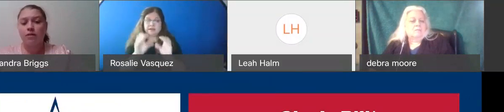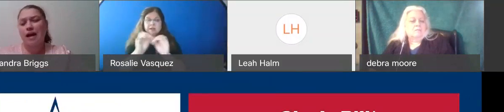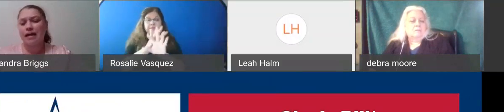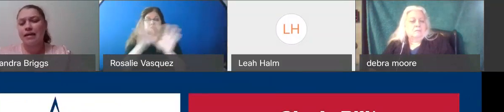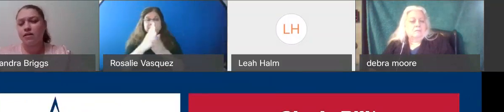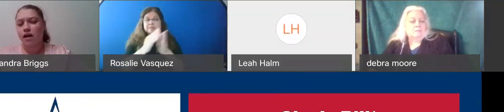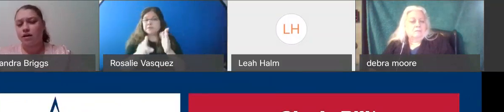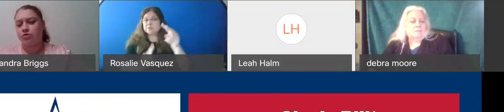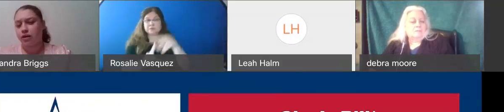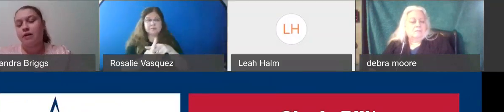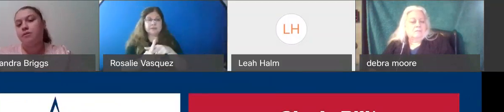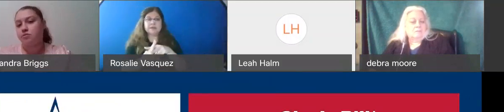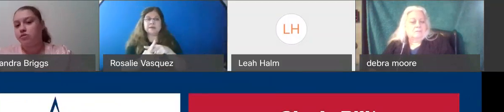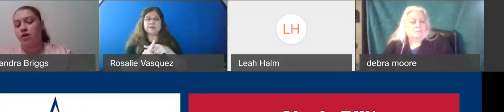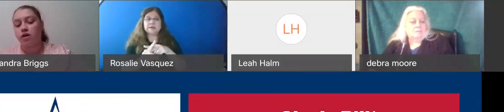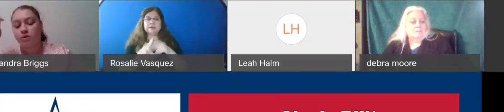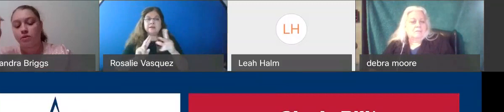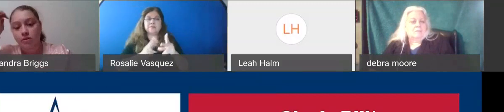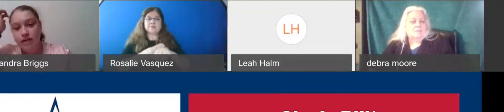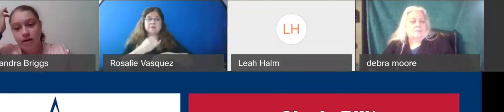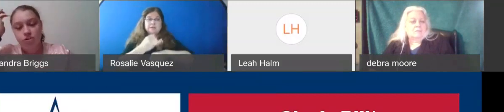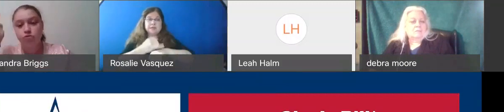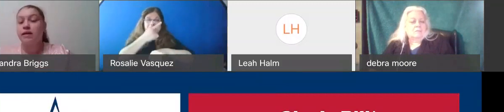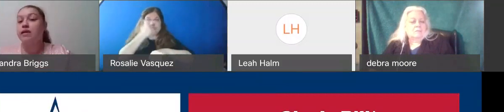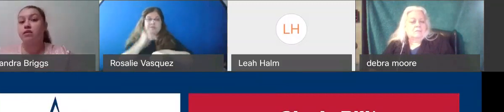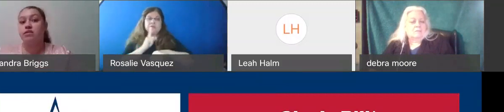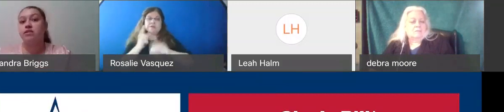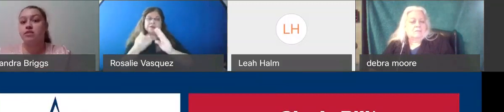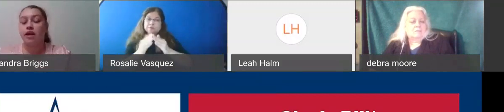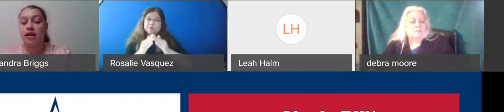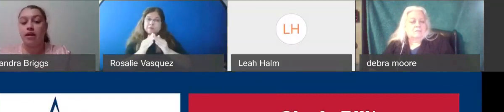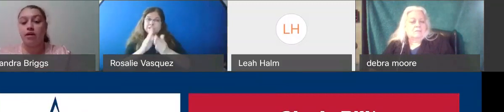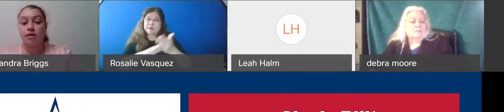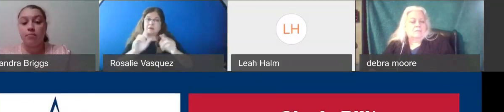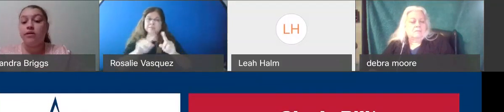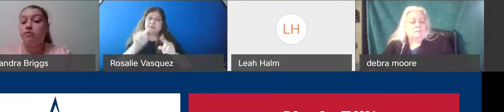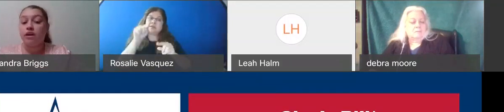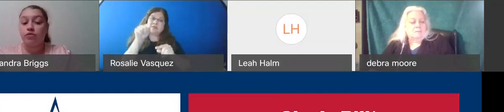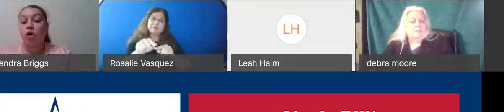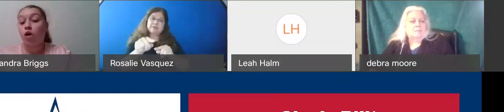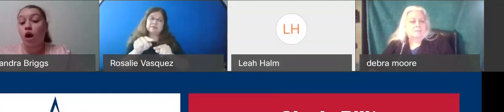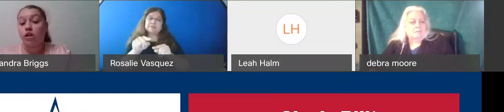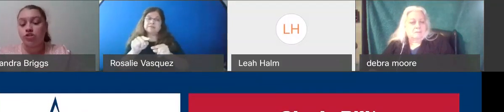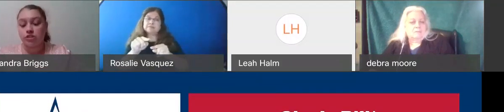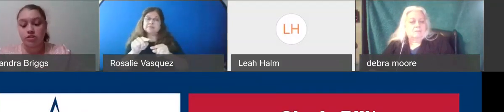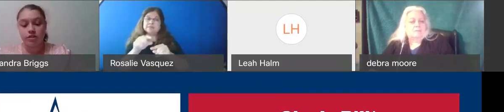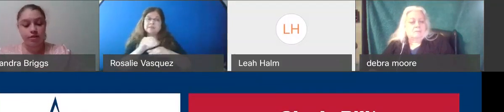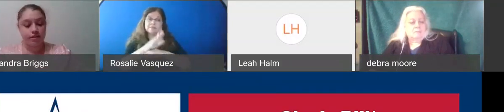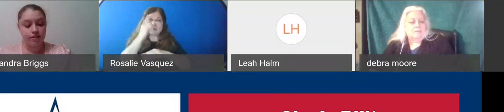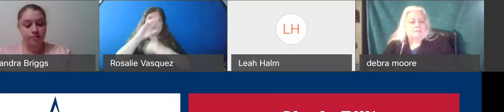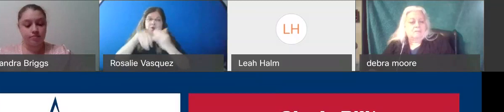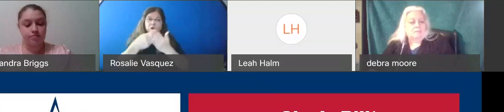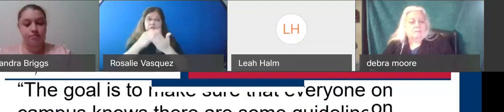don't apply to our campus because we are a community college, but this is a bill in effect for all